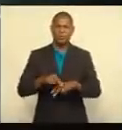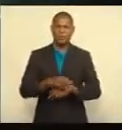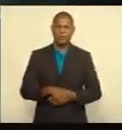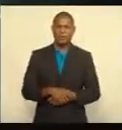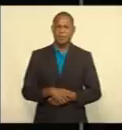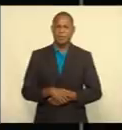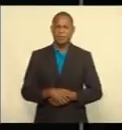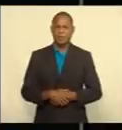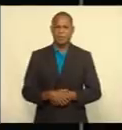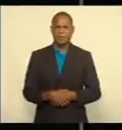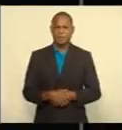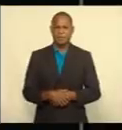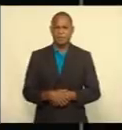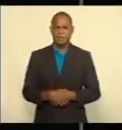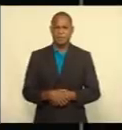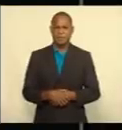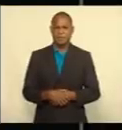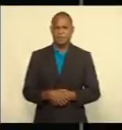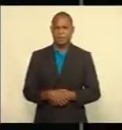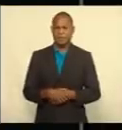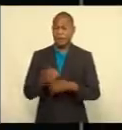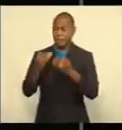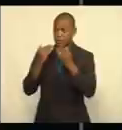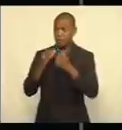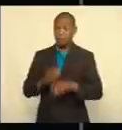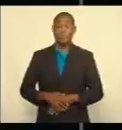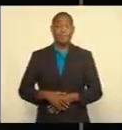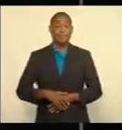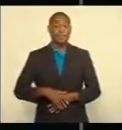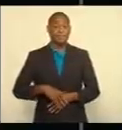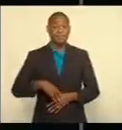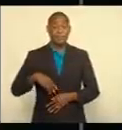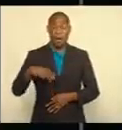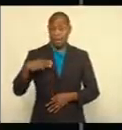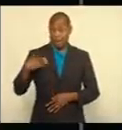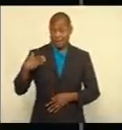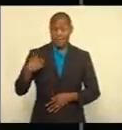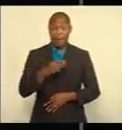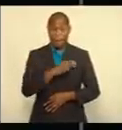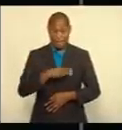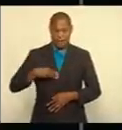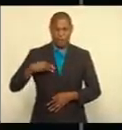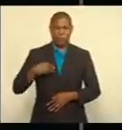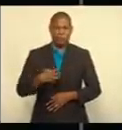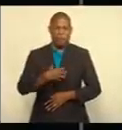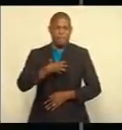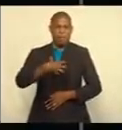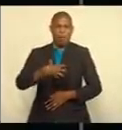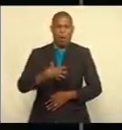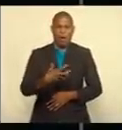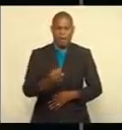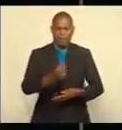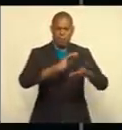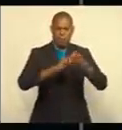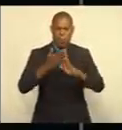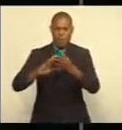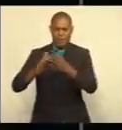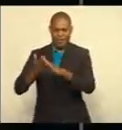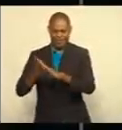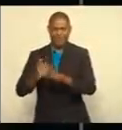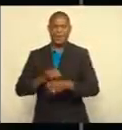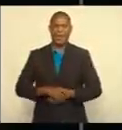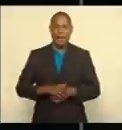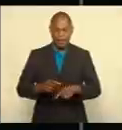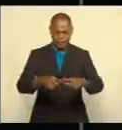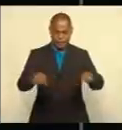Edwin. Naga Christiana, the Health Ministry expects more community cases of COVID-19 in the contained areas. Due